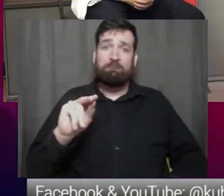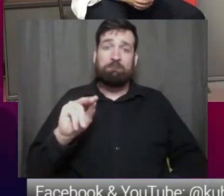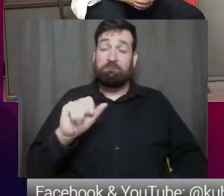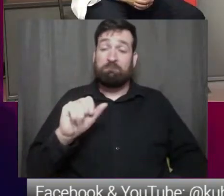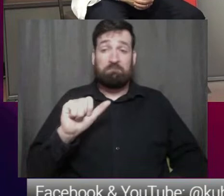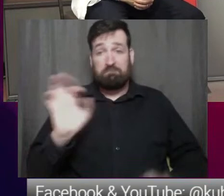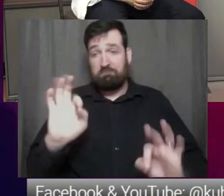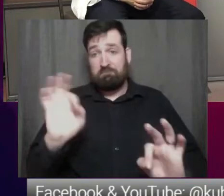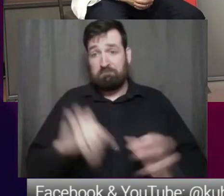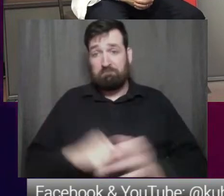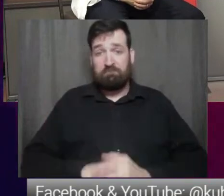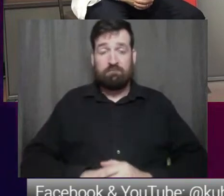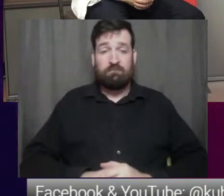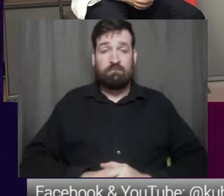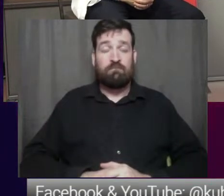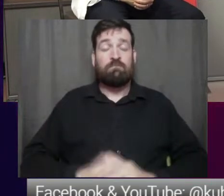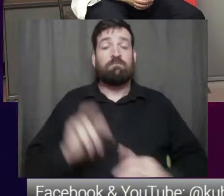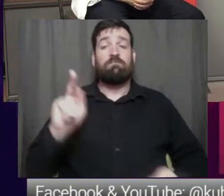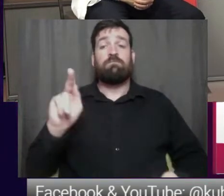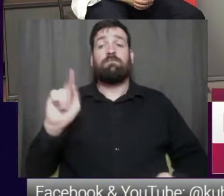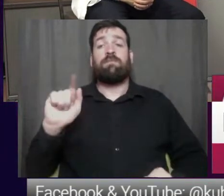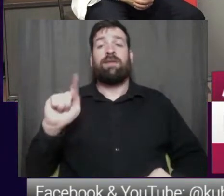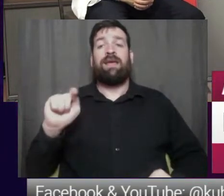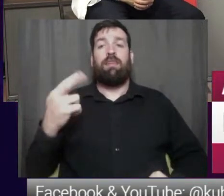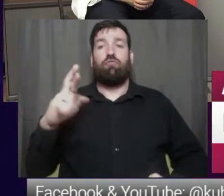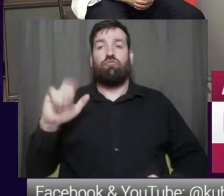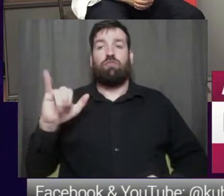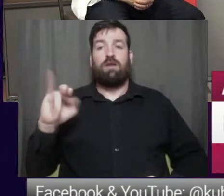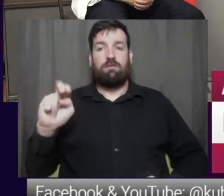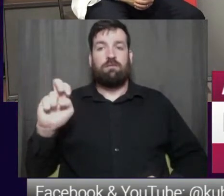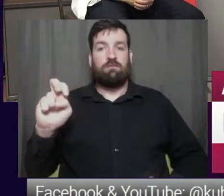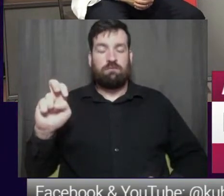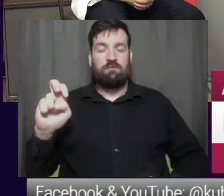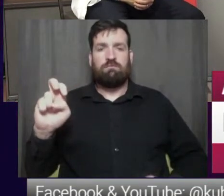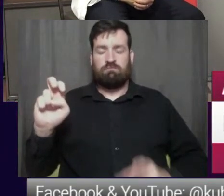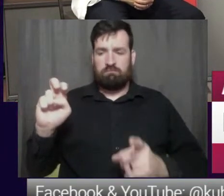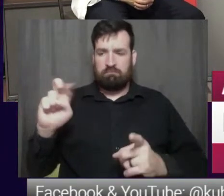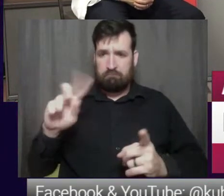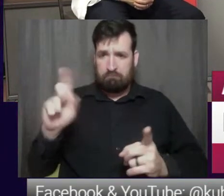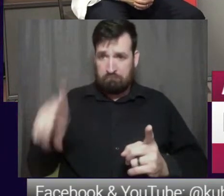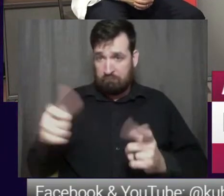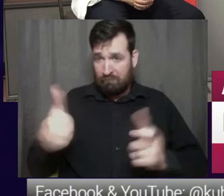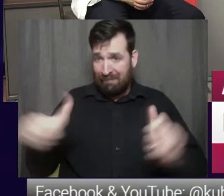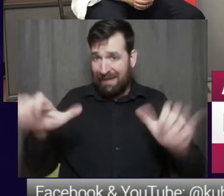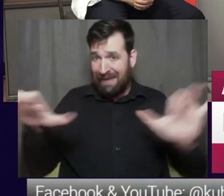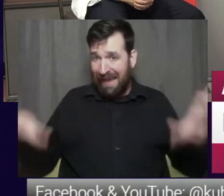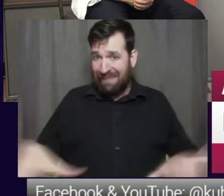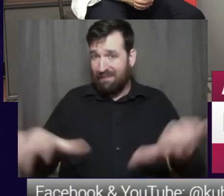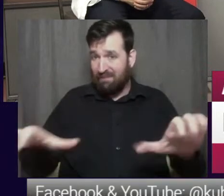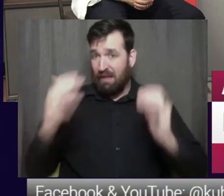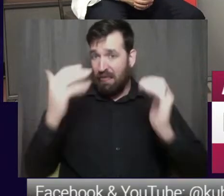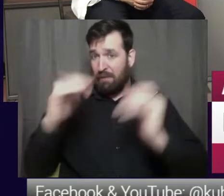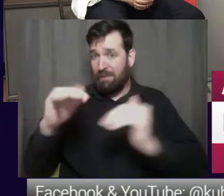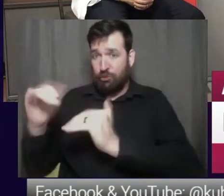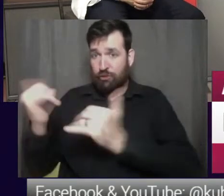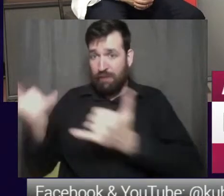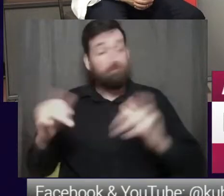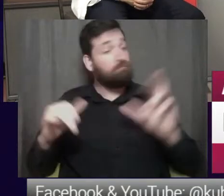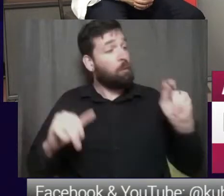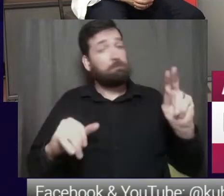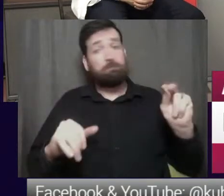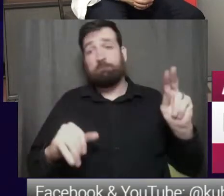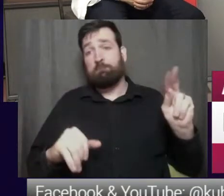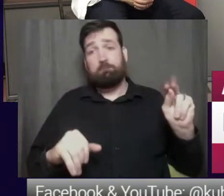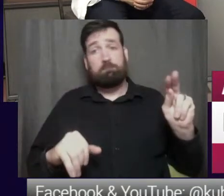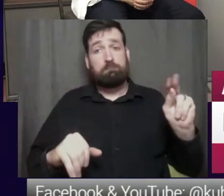all. Catherine has a follow-up to that. Catherine wants to know, do you have any activity limitations now? Nope, not